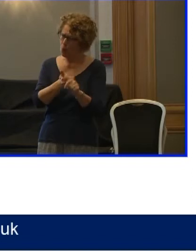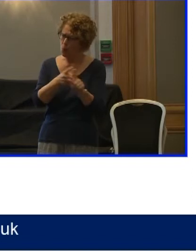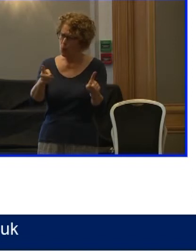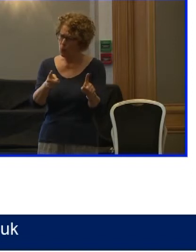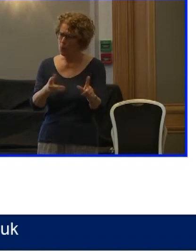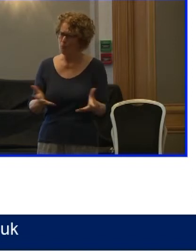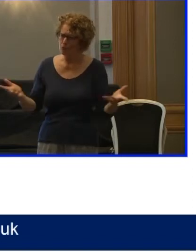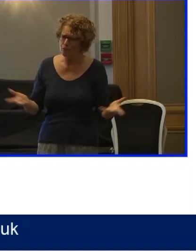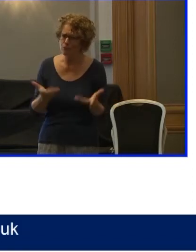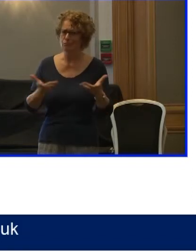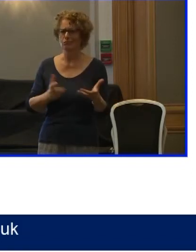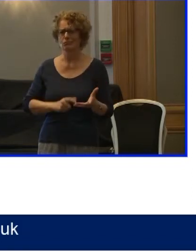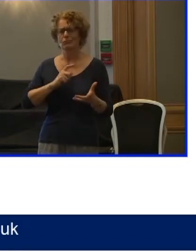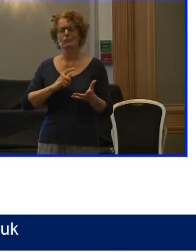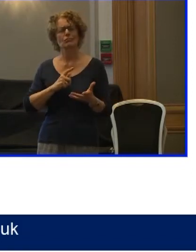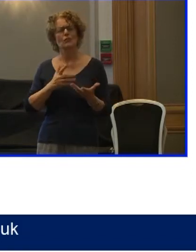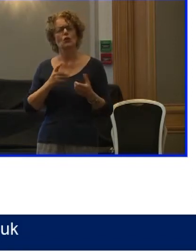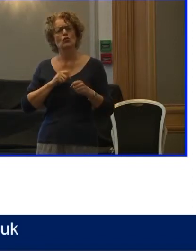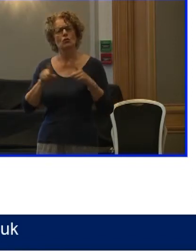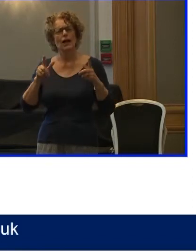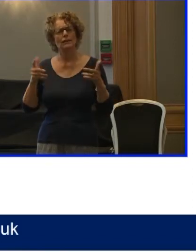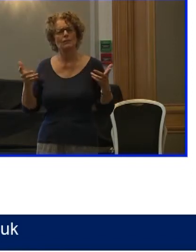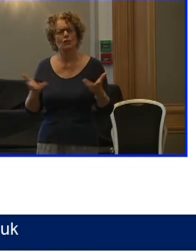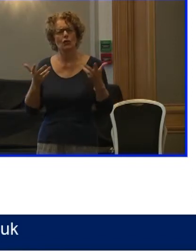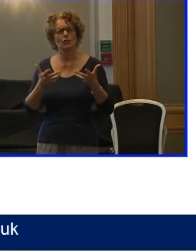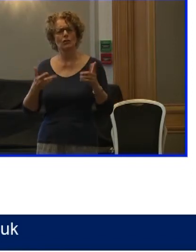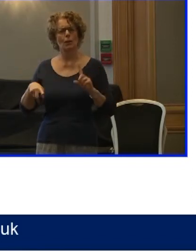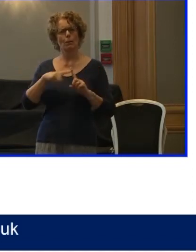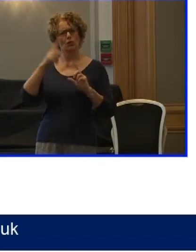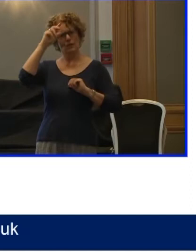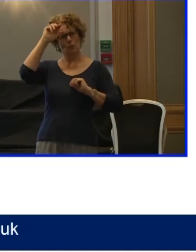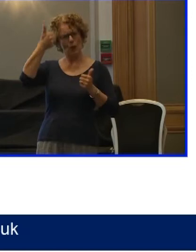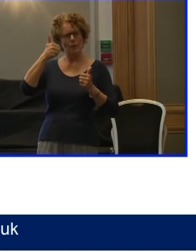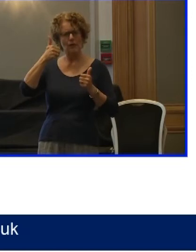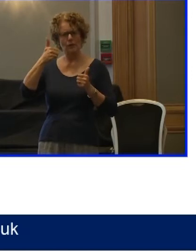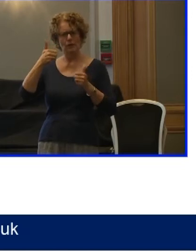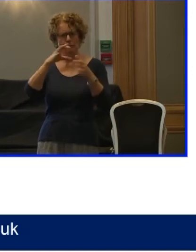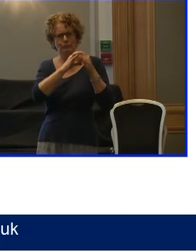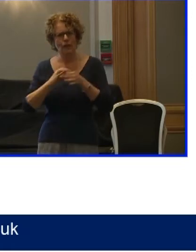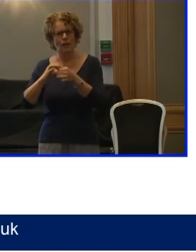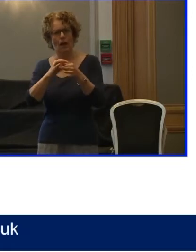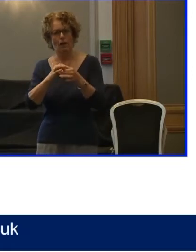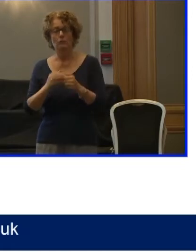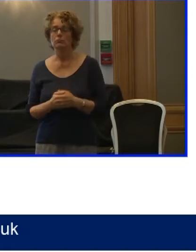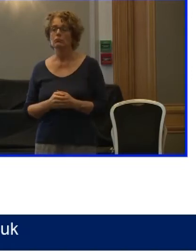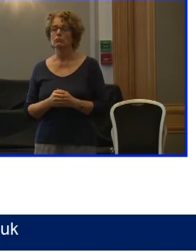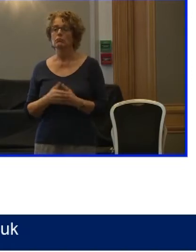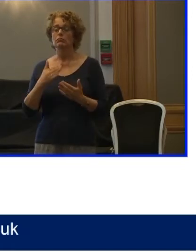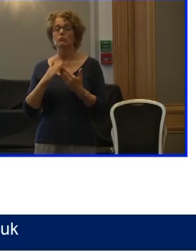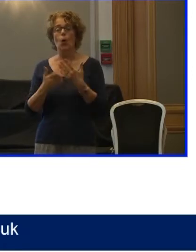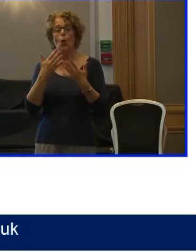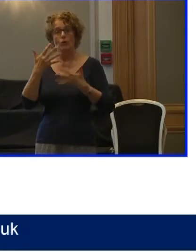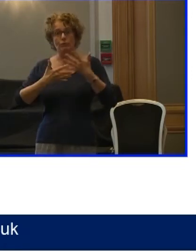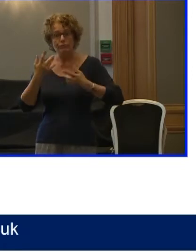maintain a positive well-being in a positive way together. There'll be more detailed statistics on Retina UK